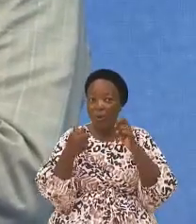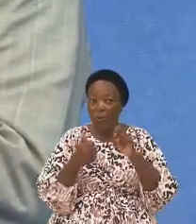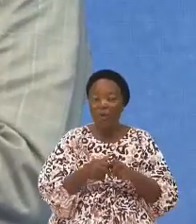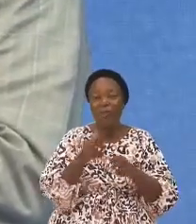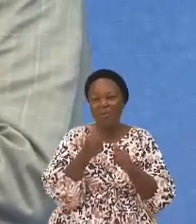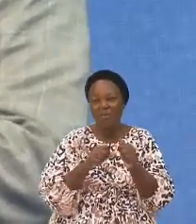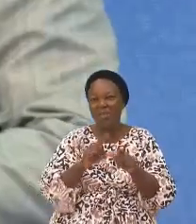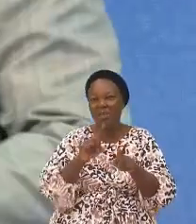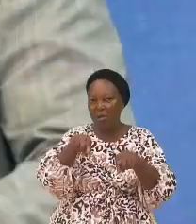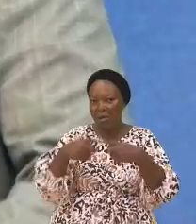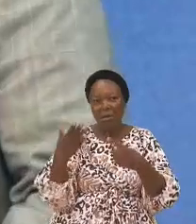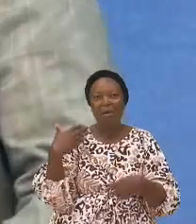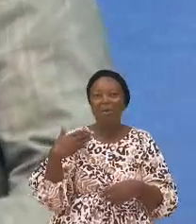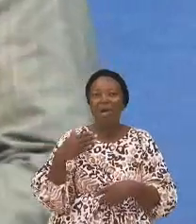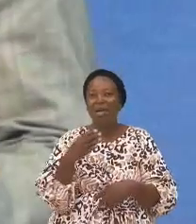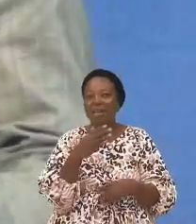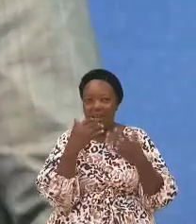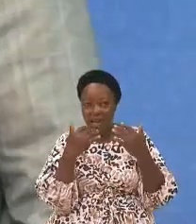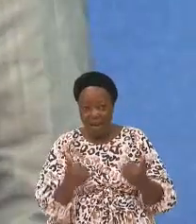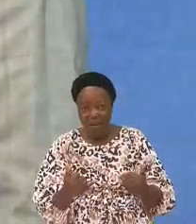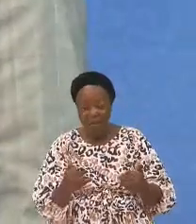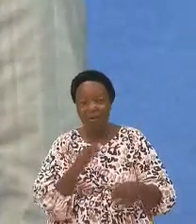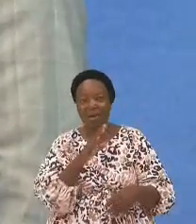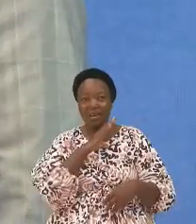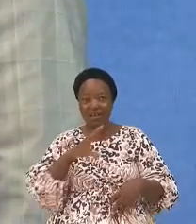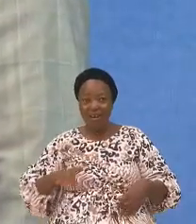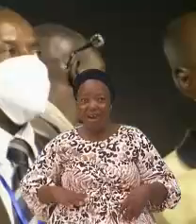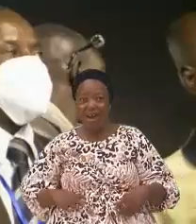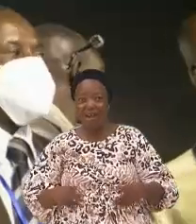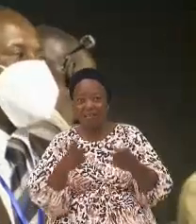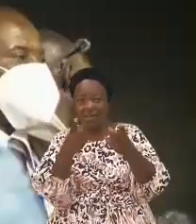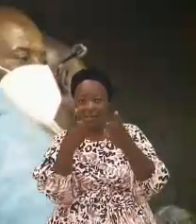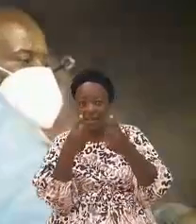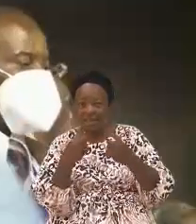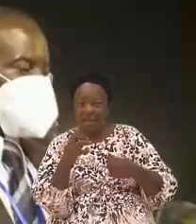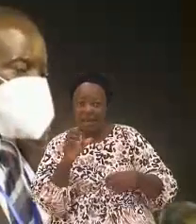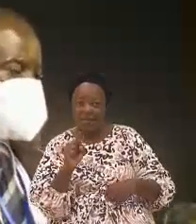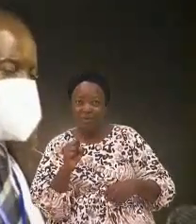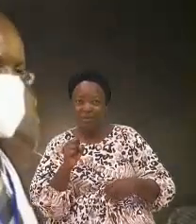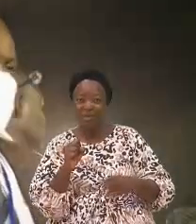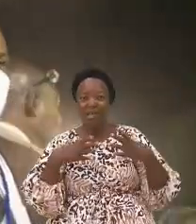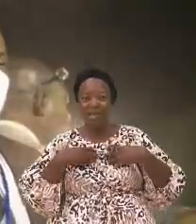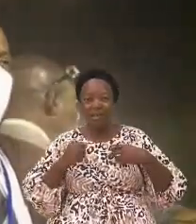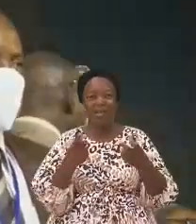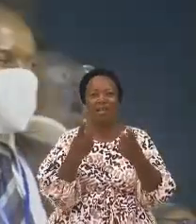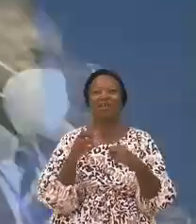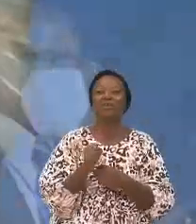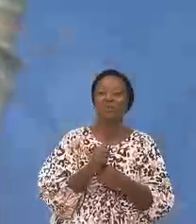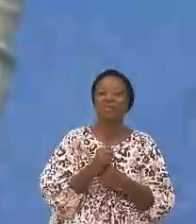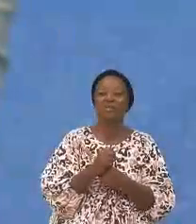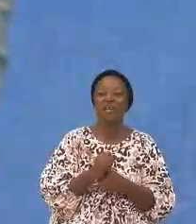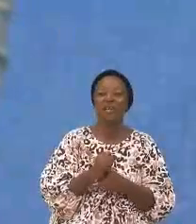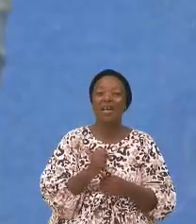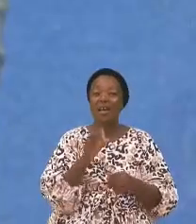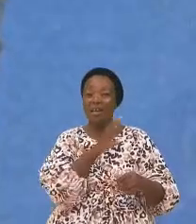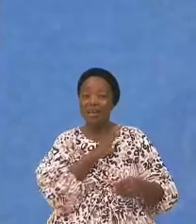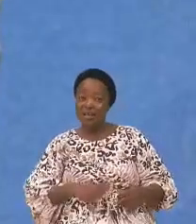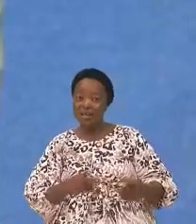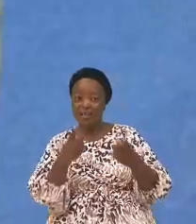removed. All the deficiency, everything gone. Now Christ